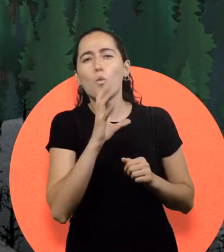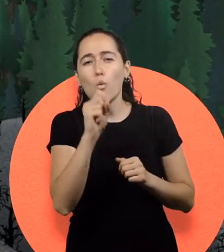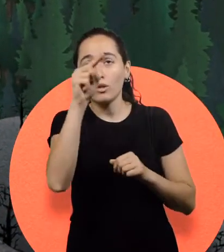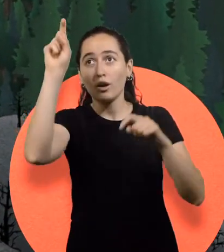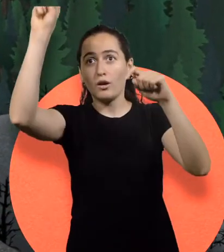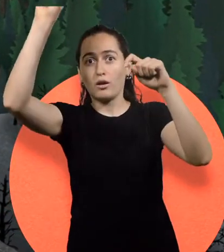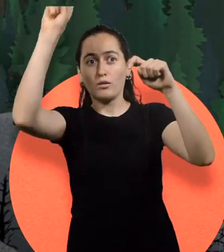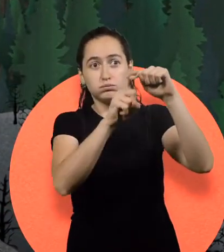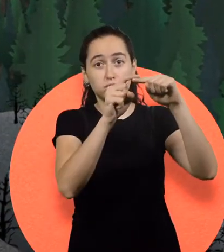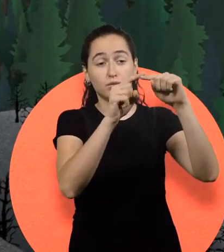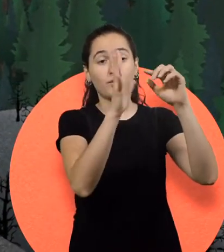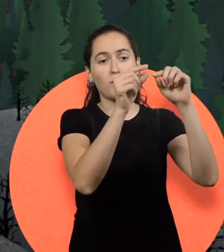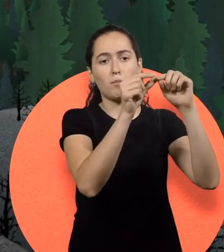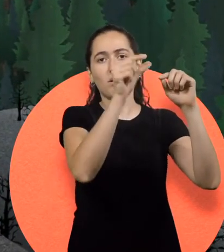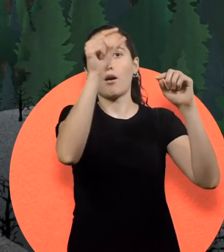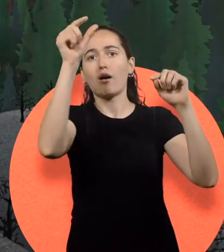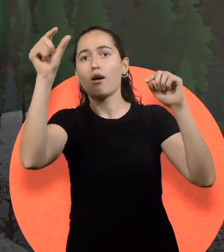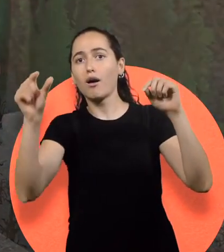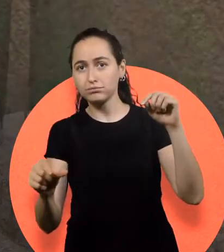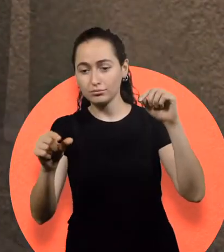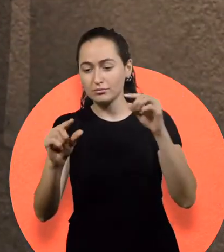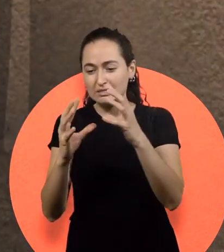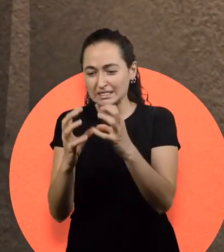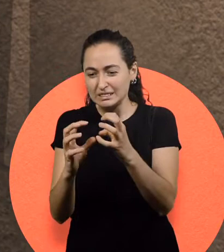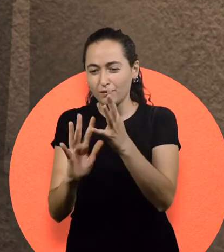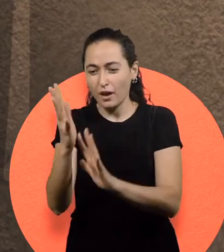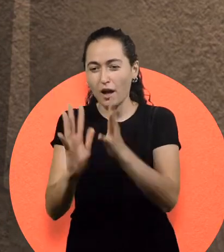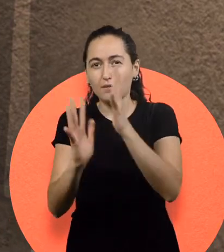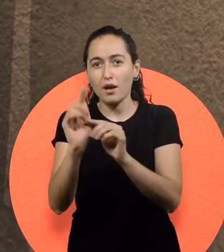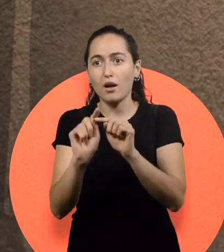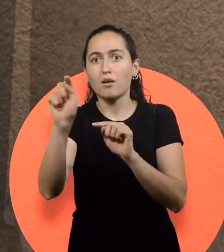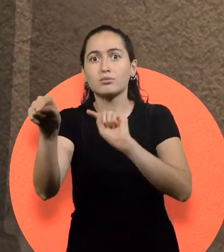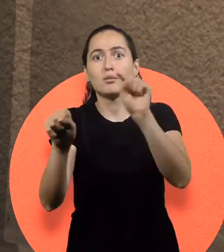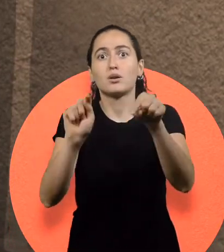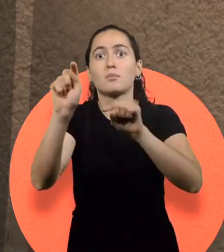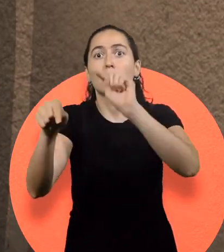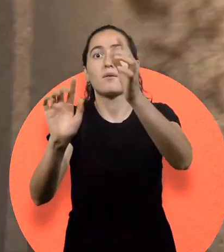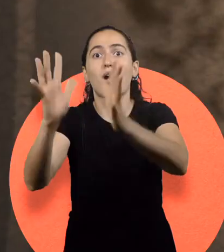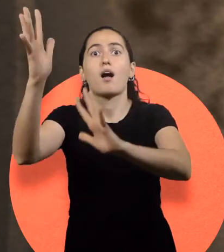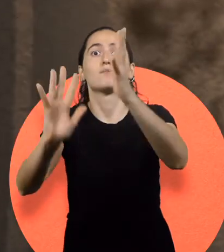As they went to the area, they saw that lightning had set a little tree and some vegetation on fire.